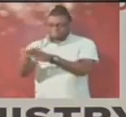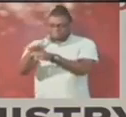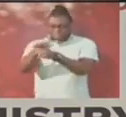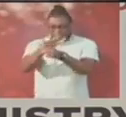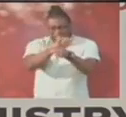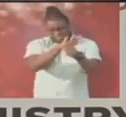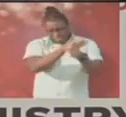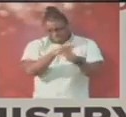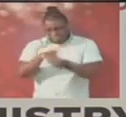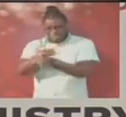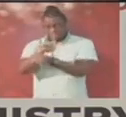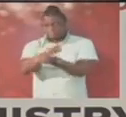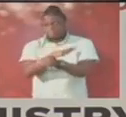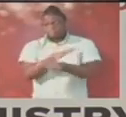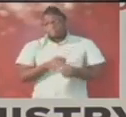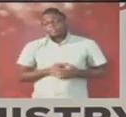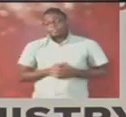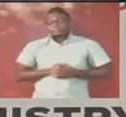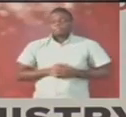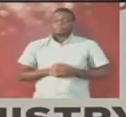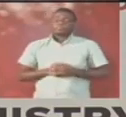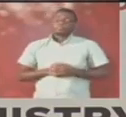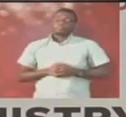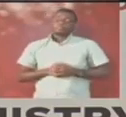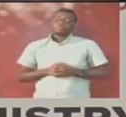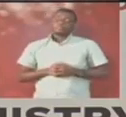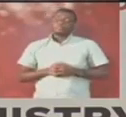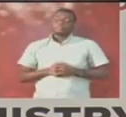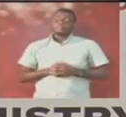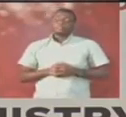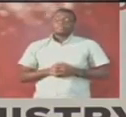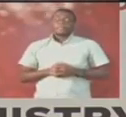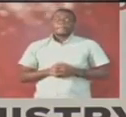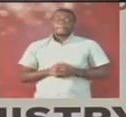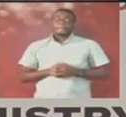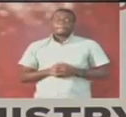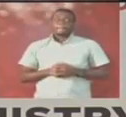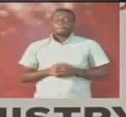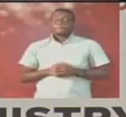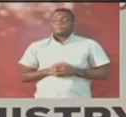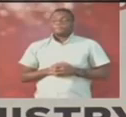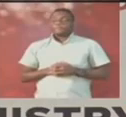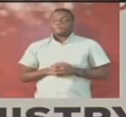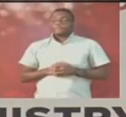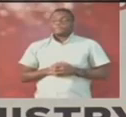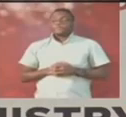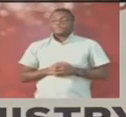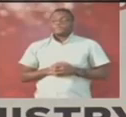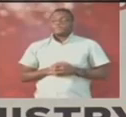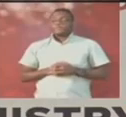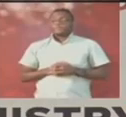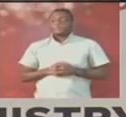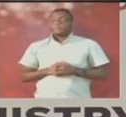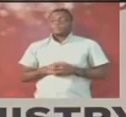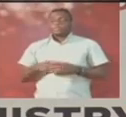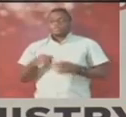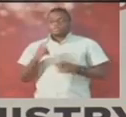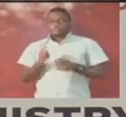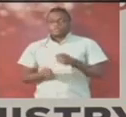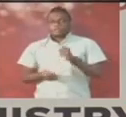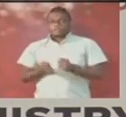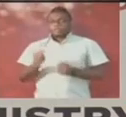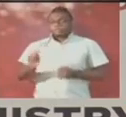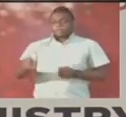post the slides so that we can have the viewing population follow? And in Trinidad and Tobago, there